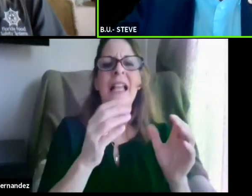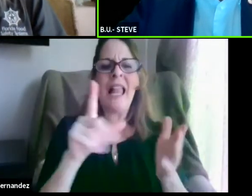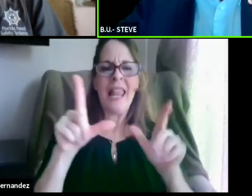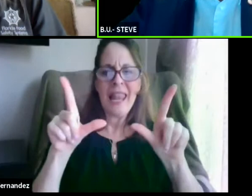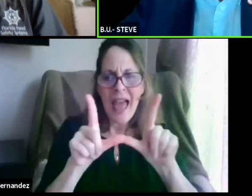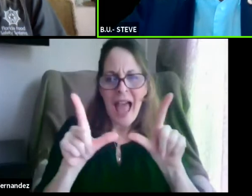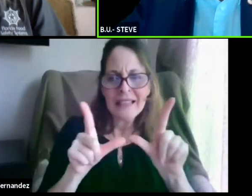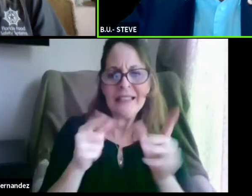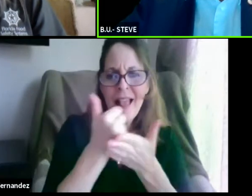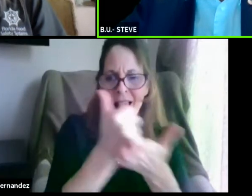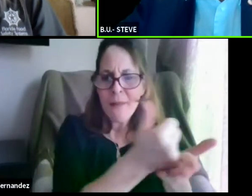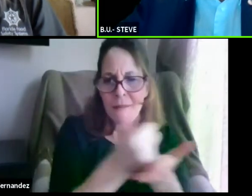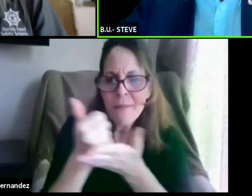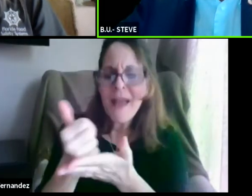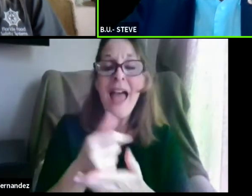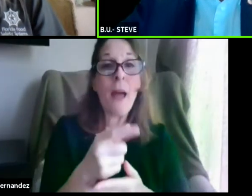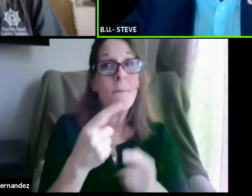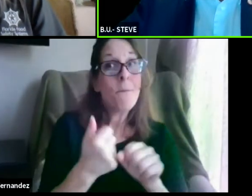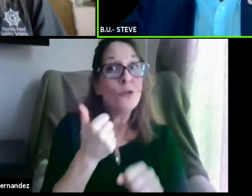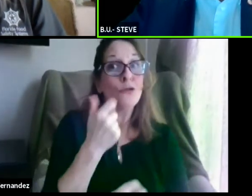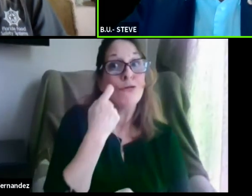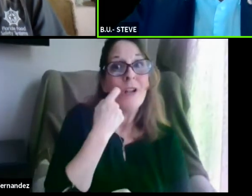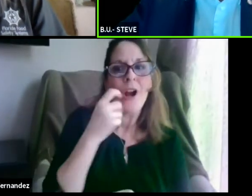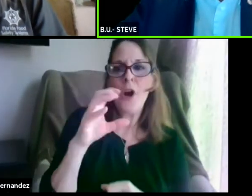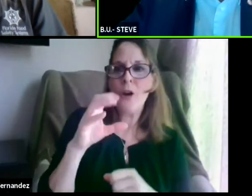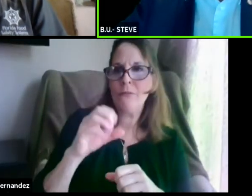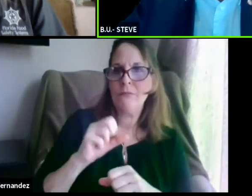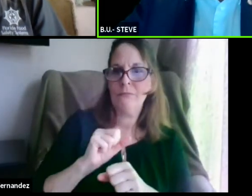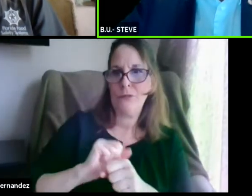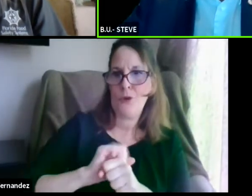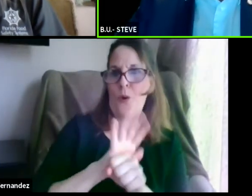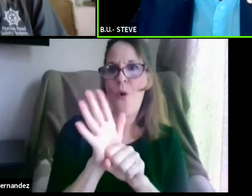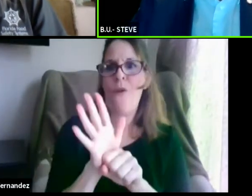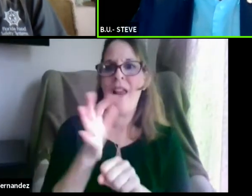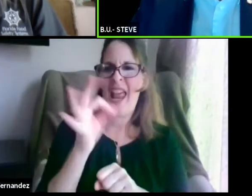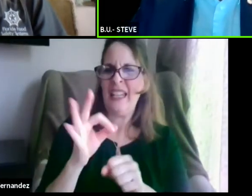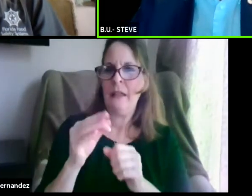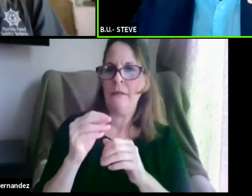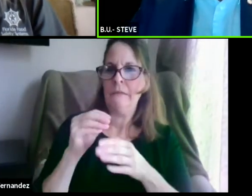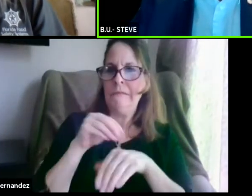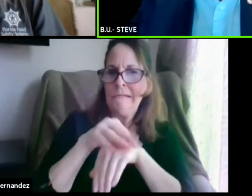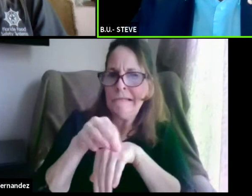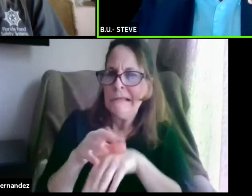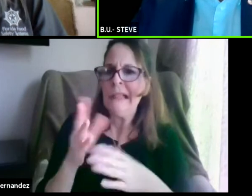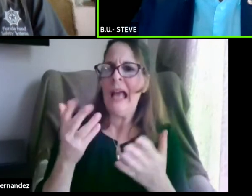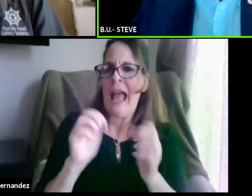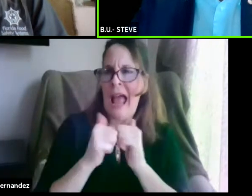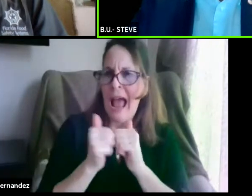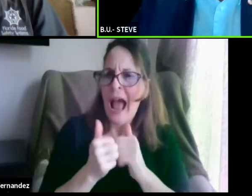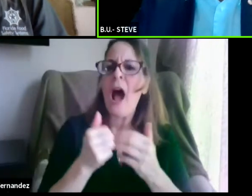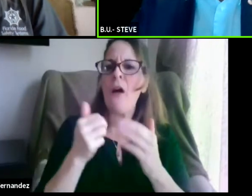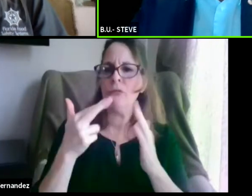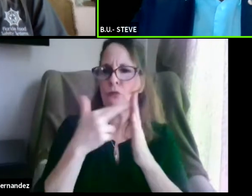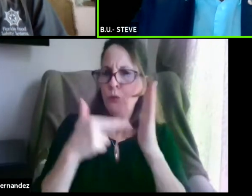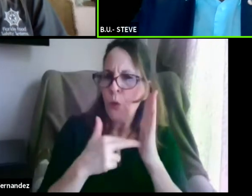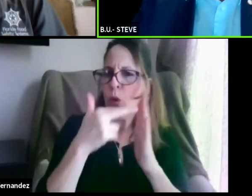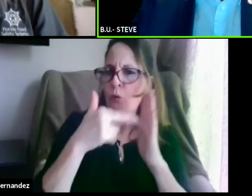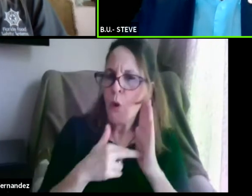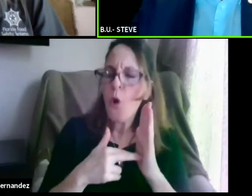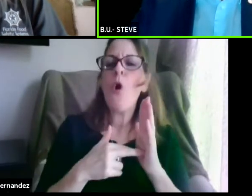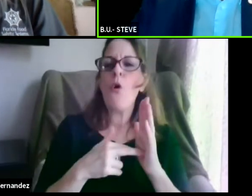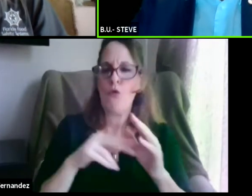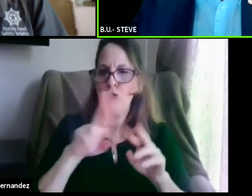licensing assistance, and most recently providing COVID-19 sanitation guidance to establishments reopening during phase